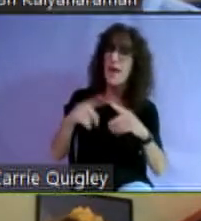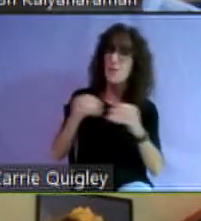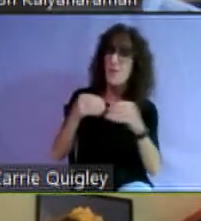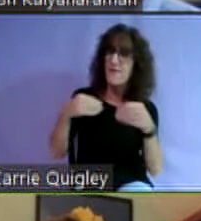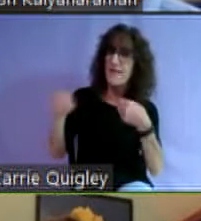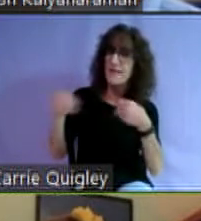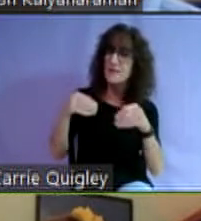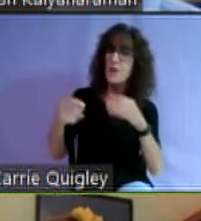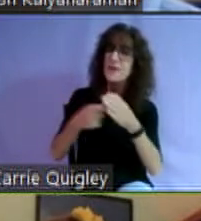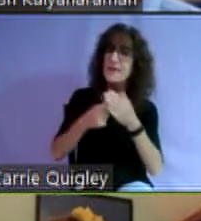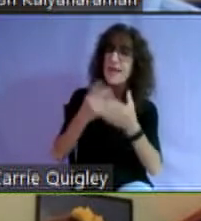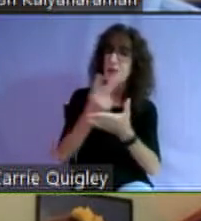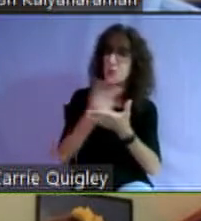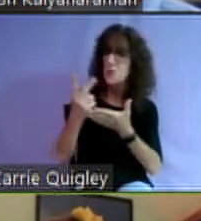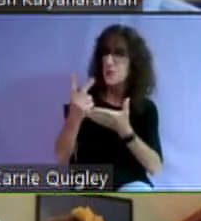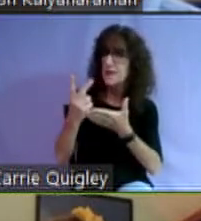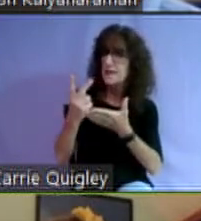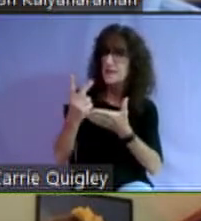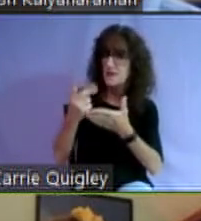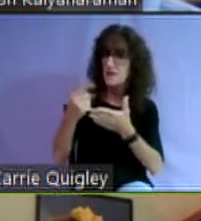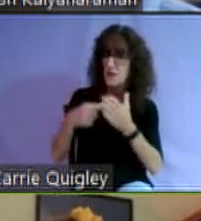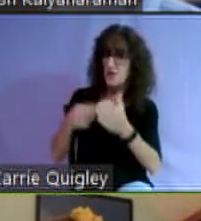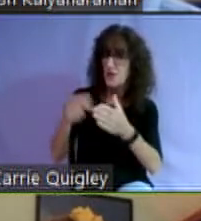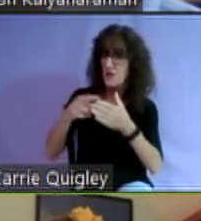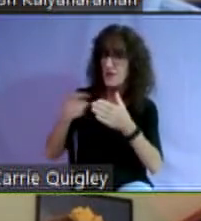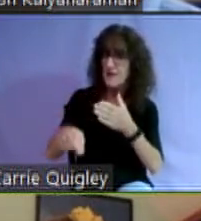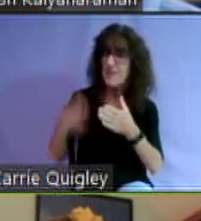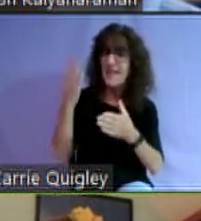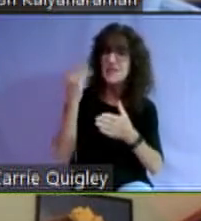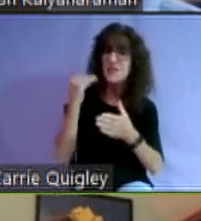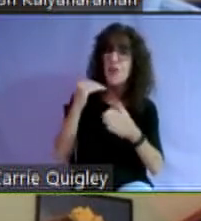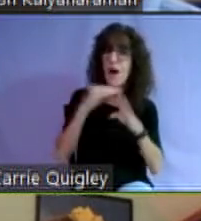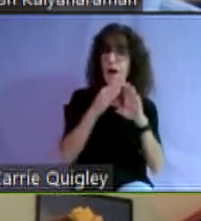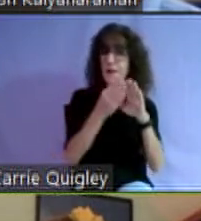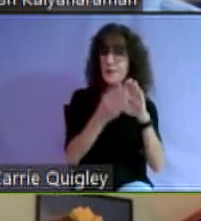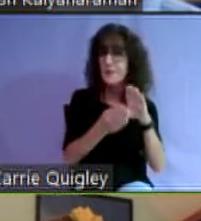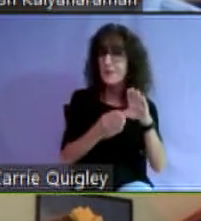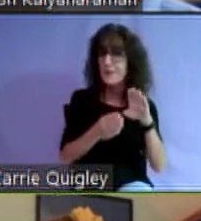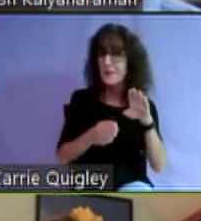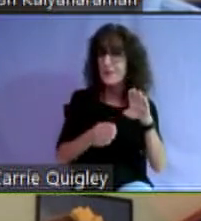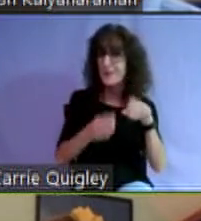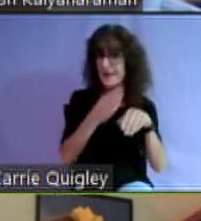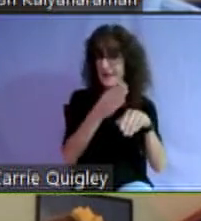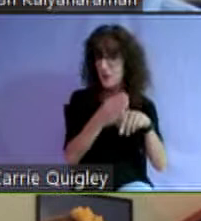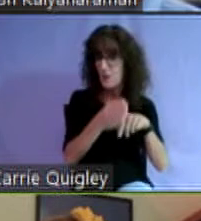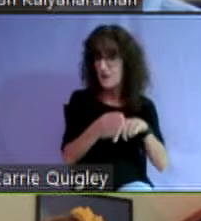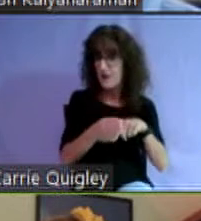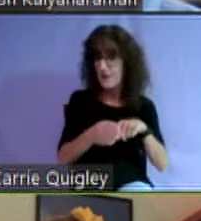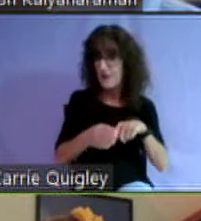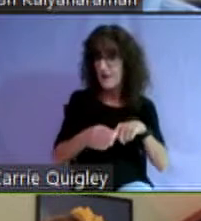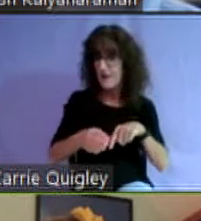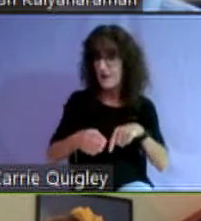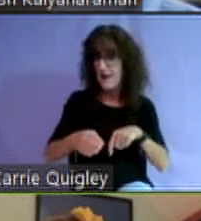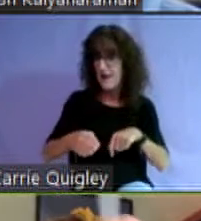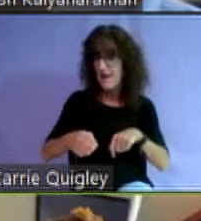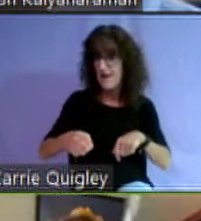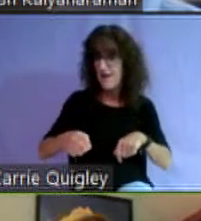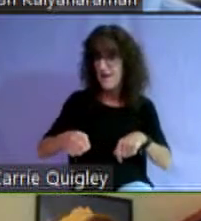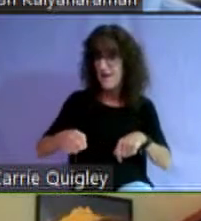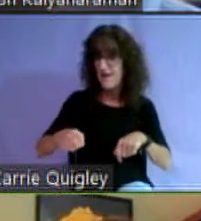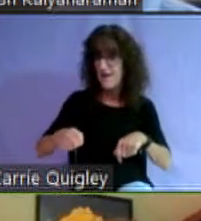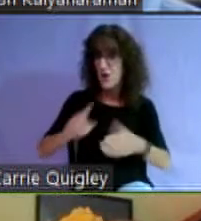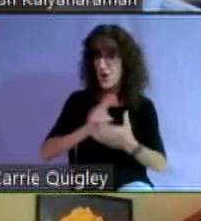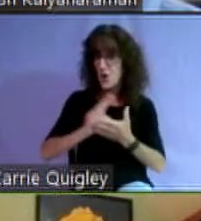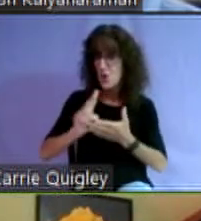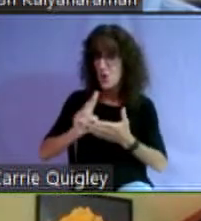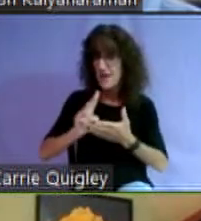couple of weeks to show the Mhm. effect, right? So Yep, that's why there's a lag before it continues to go down yep, until that 2 week period, and